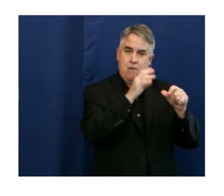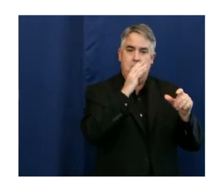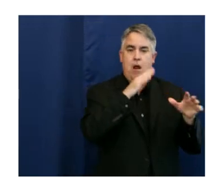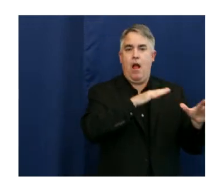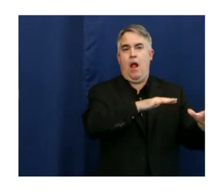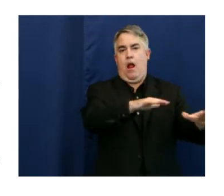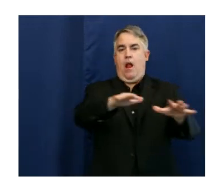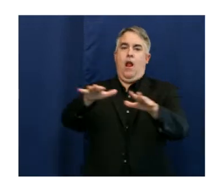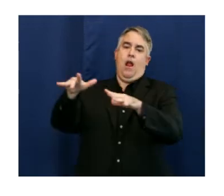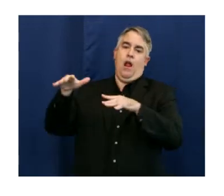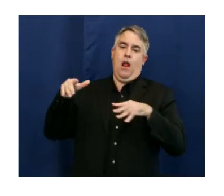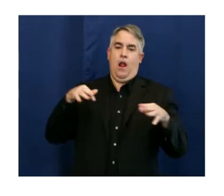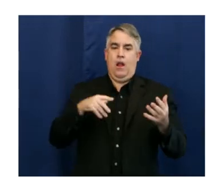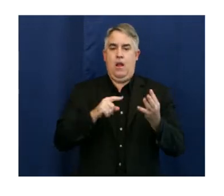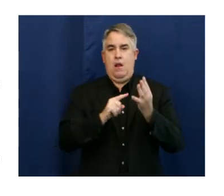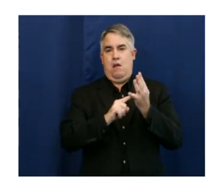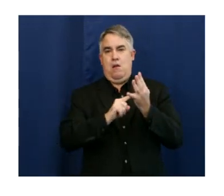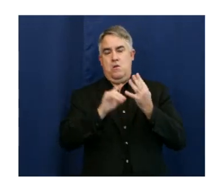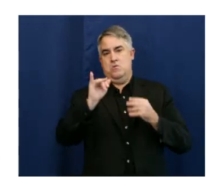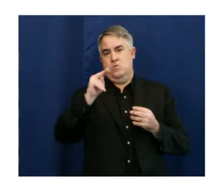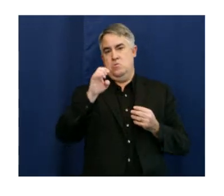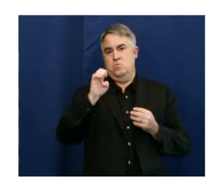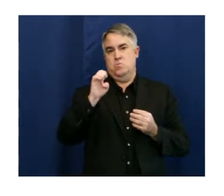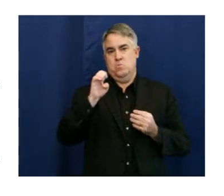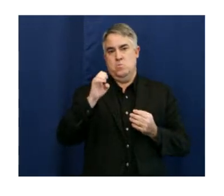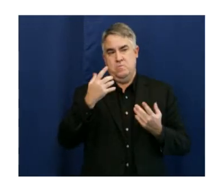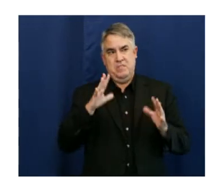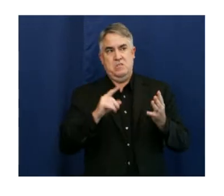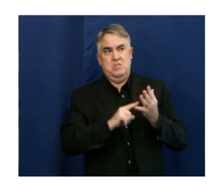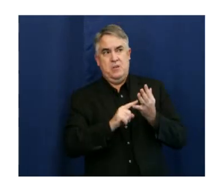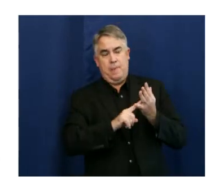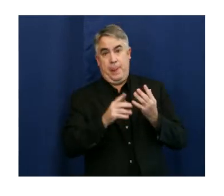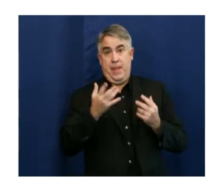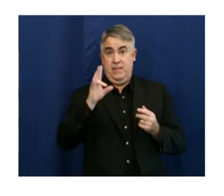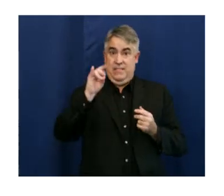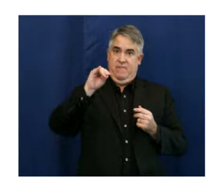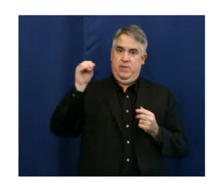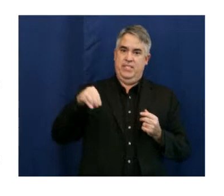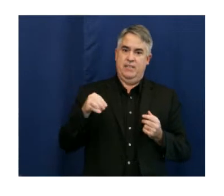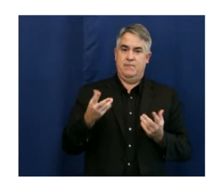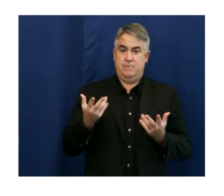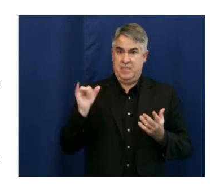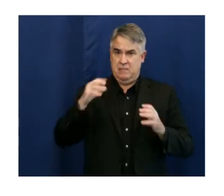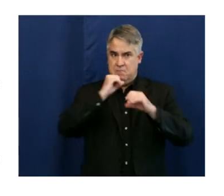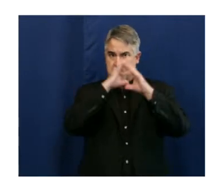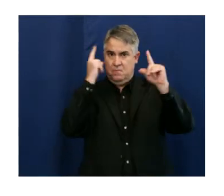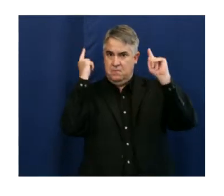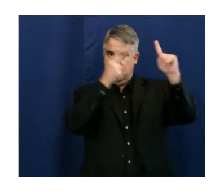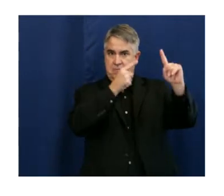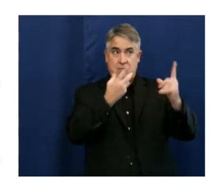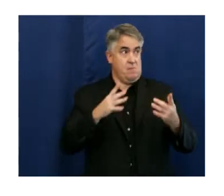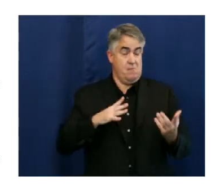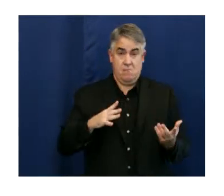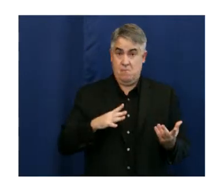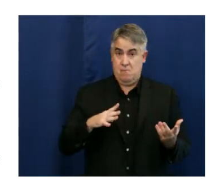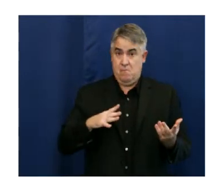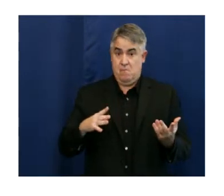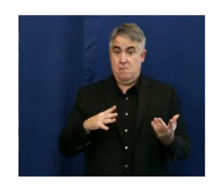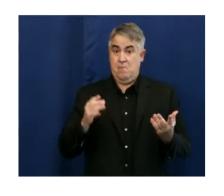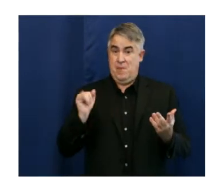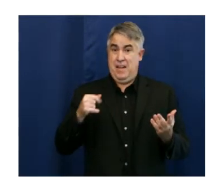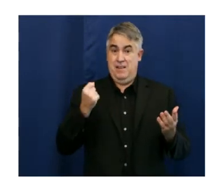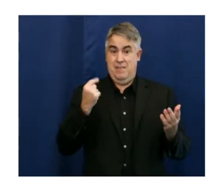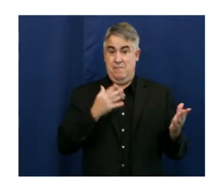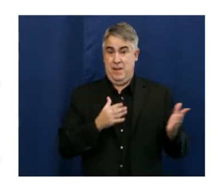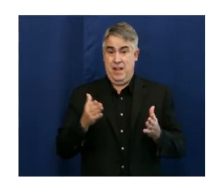Now, a lot can change between now and then. We're sharing with you what we know, what we think, what we're planning for, but there are a lot of